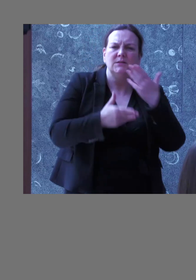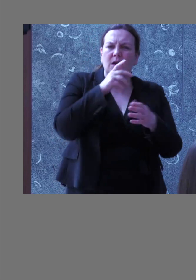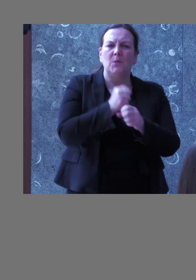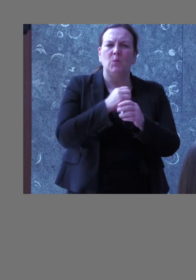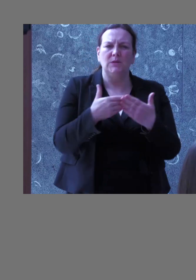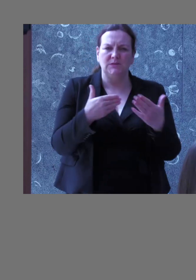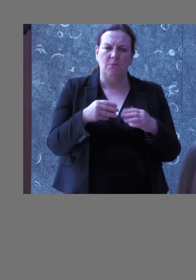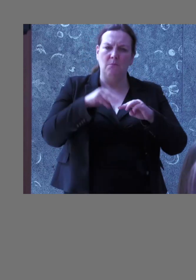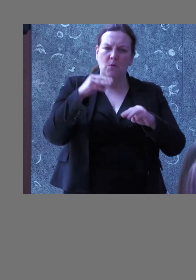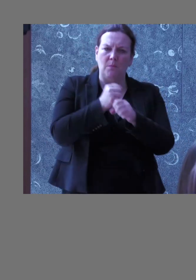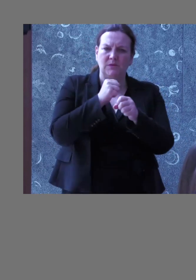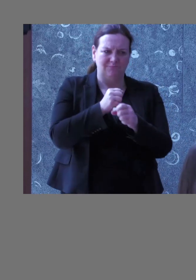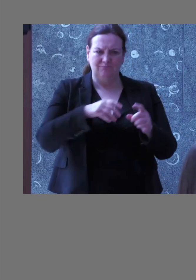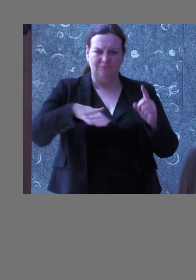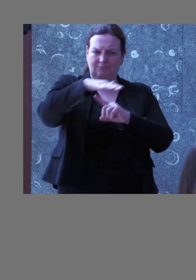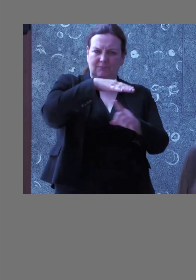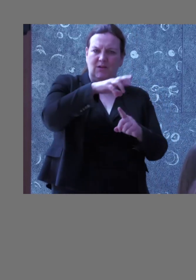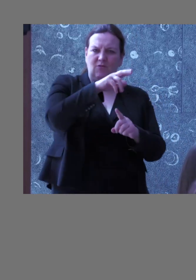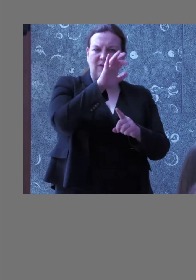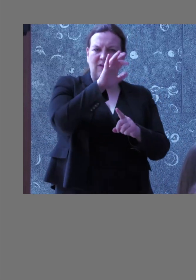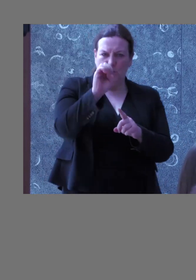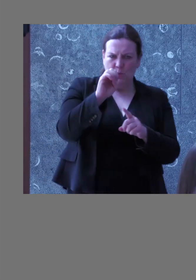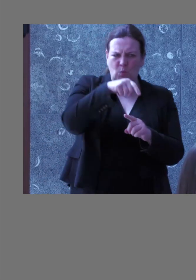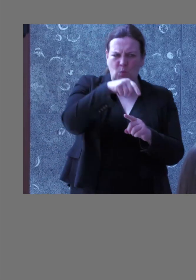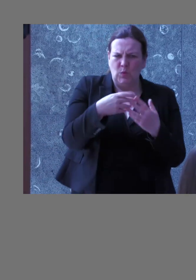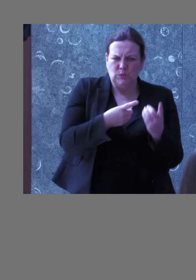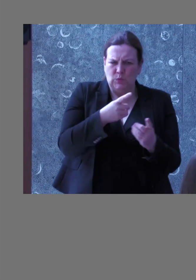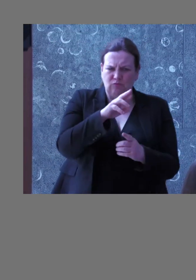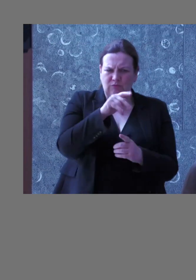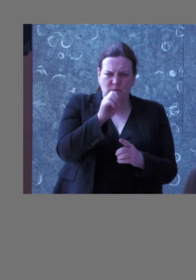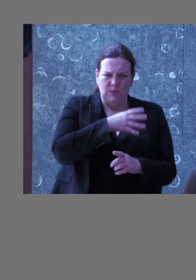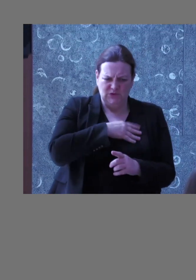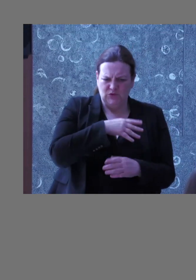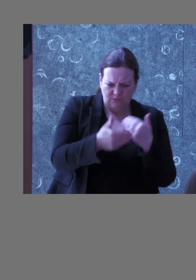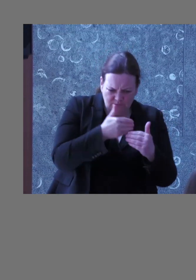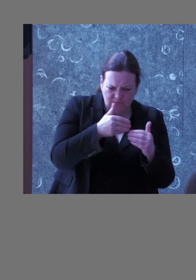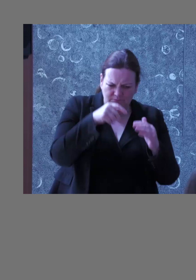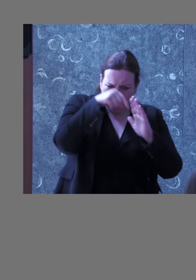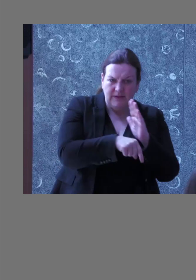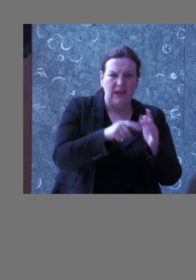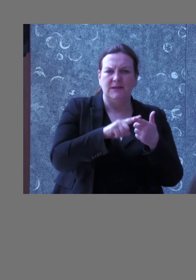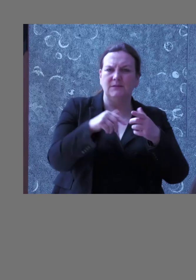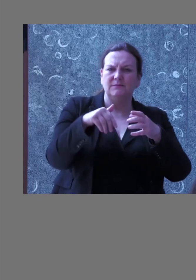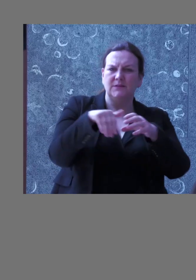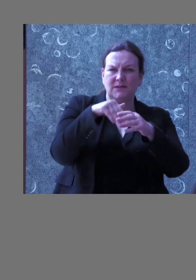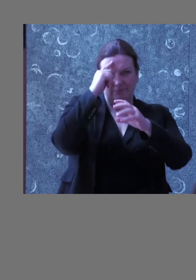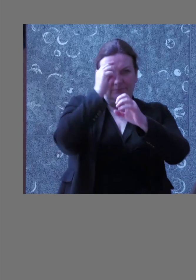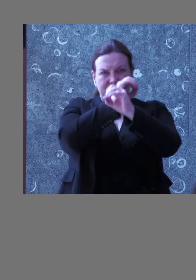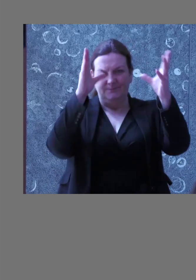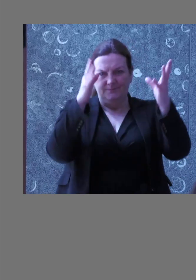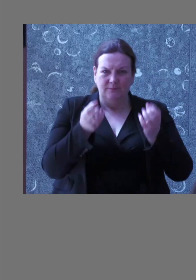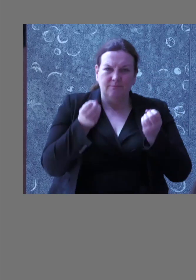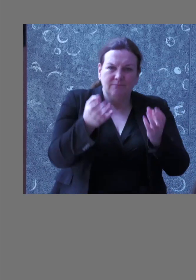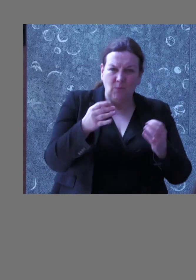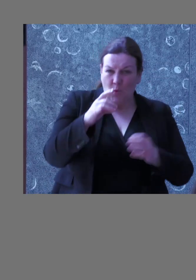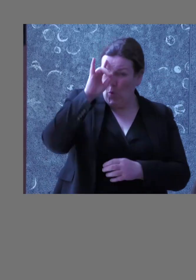So he said, well, look, it's more about what you're doing in revenue and about setting a context for today. So hopefully I'll